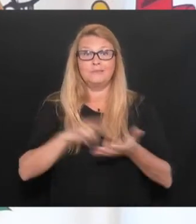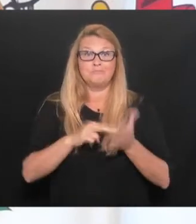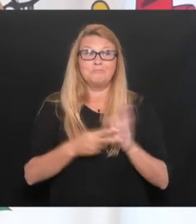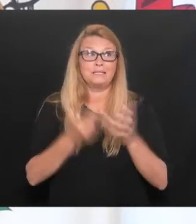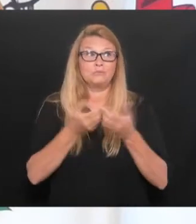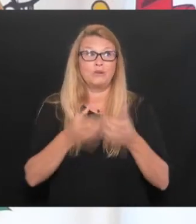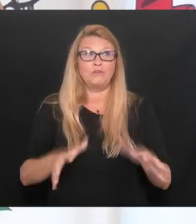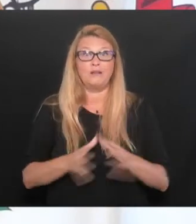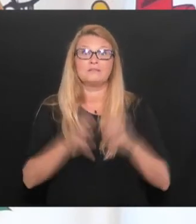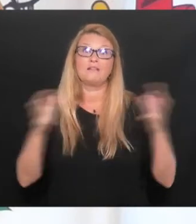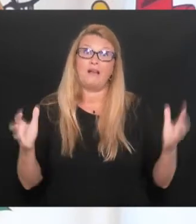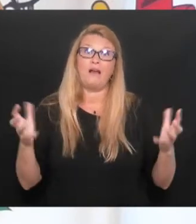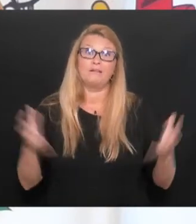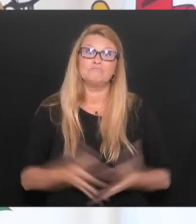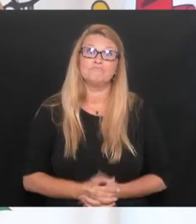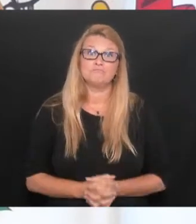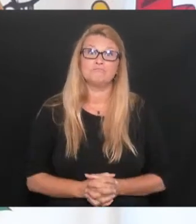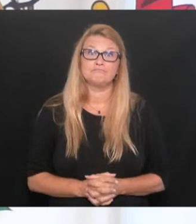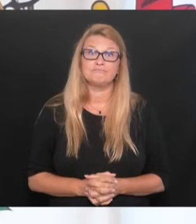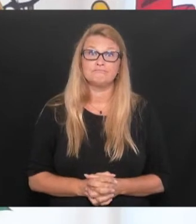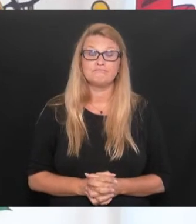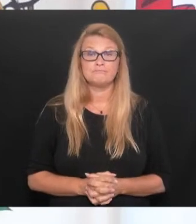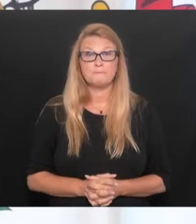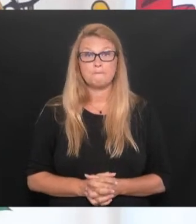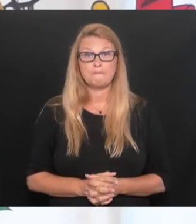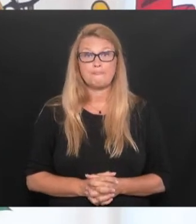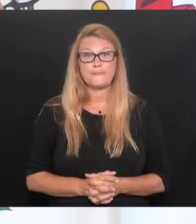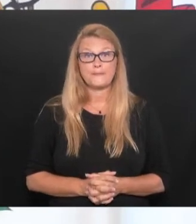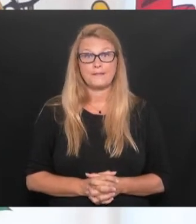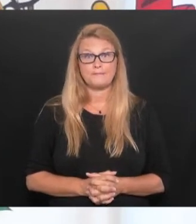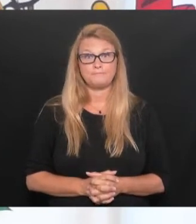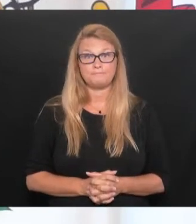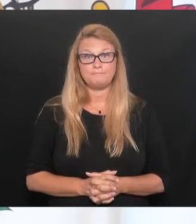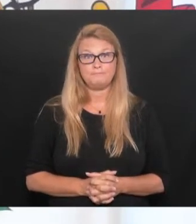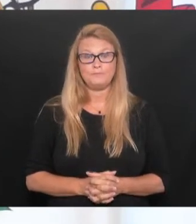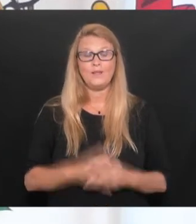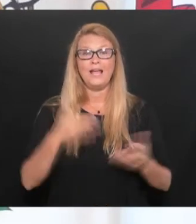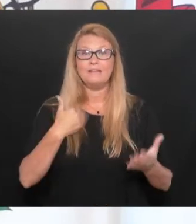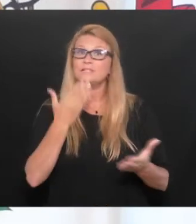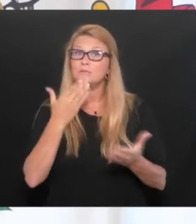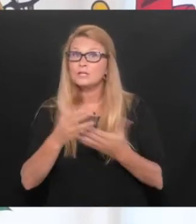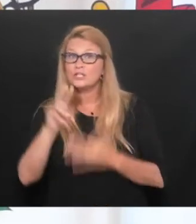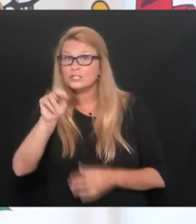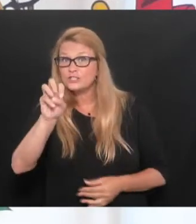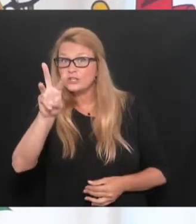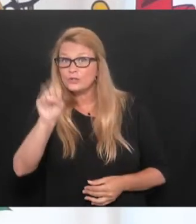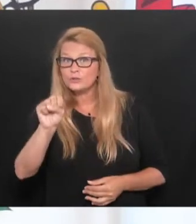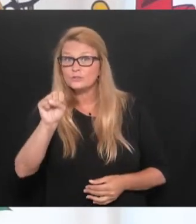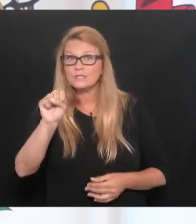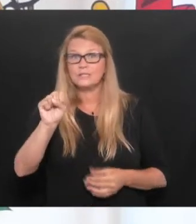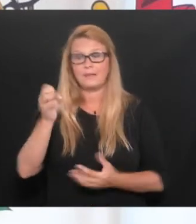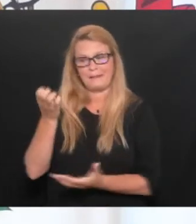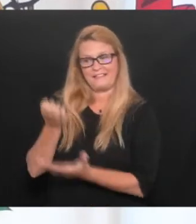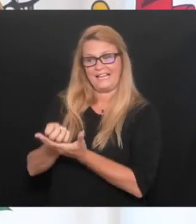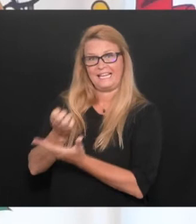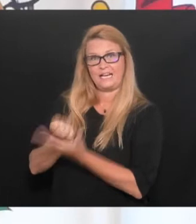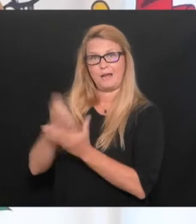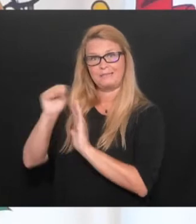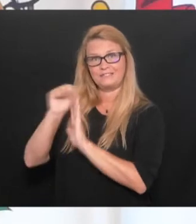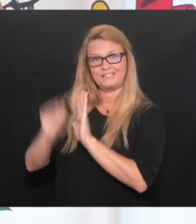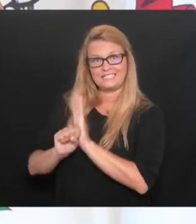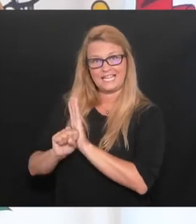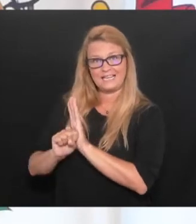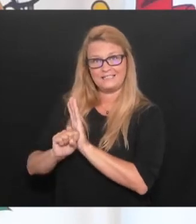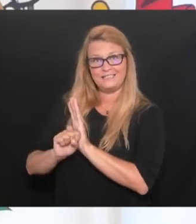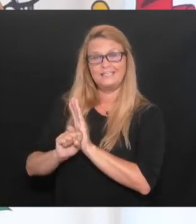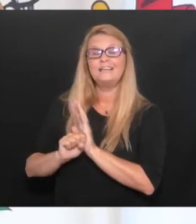lot. Now, before I go any further, we've got some really nice news here and everything about the economics of our state. I